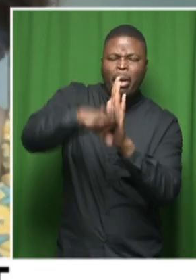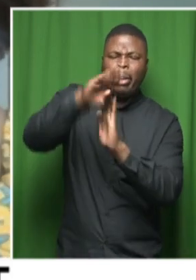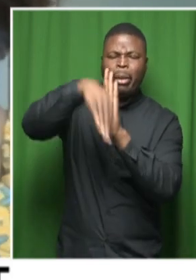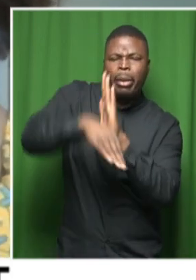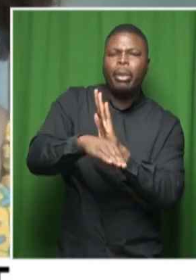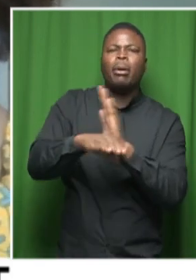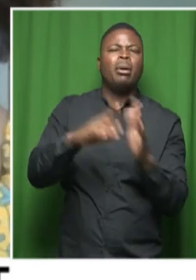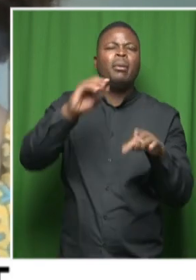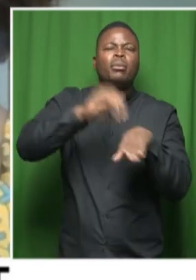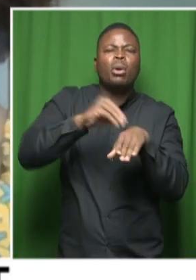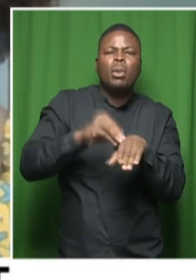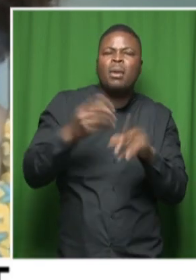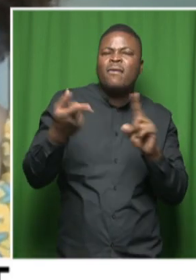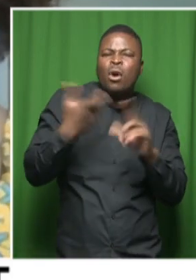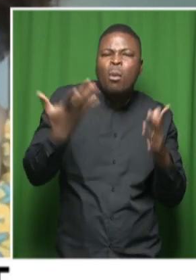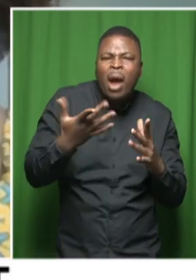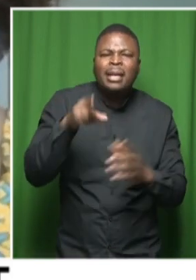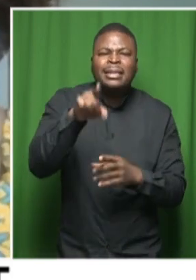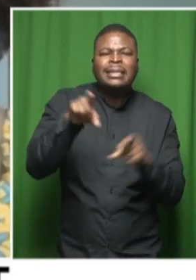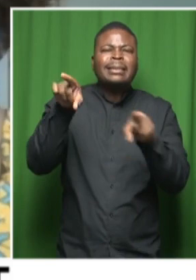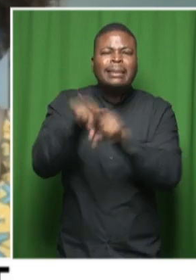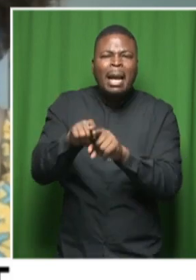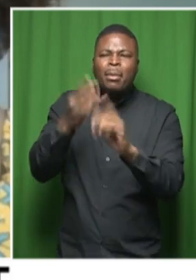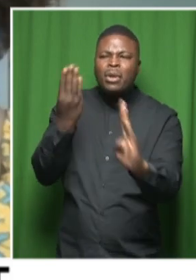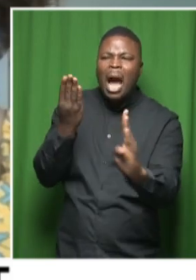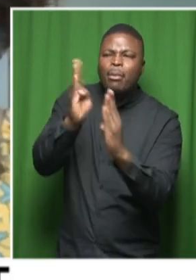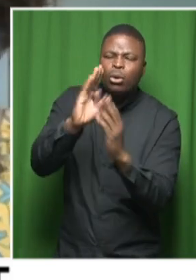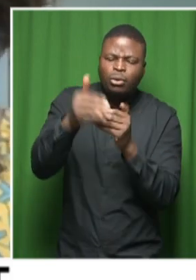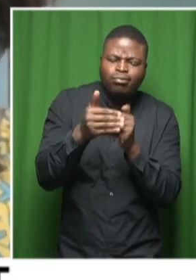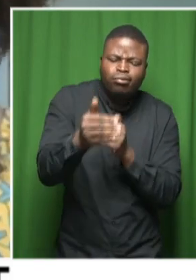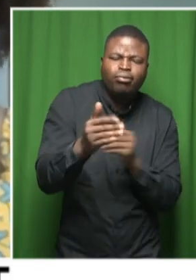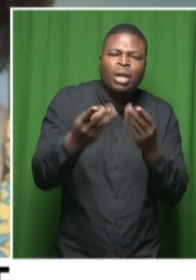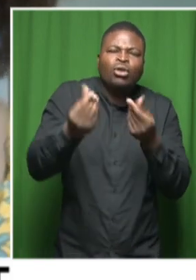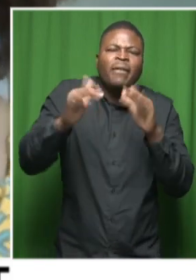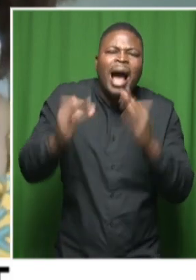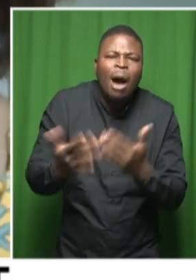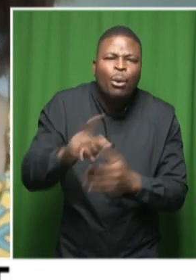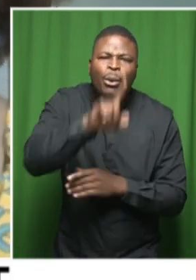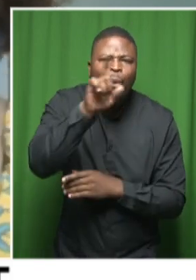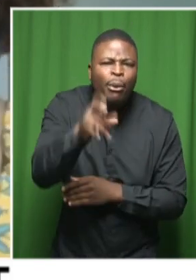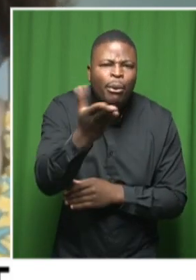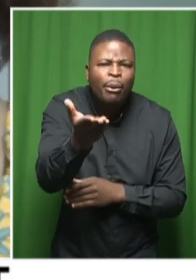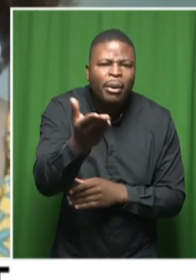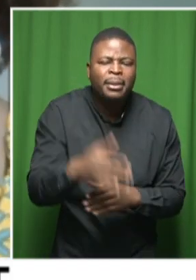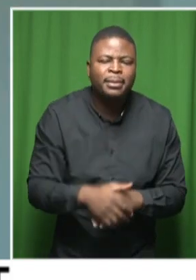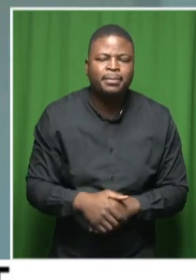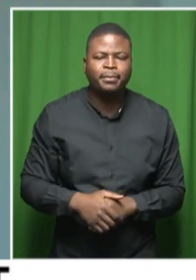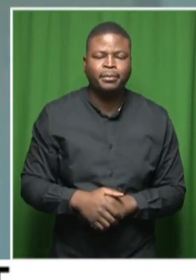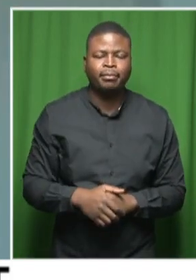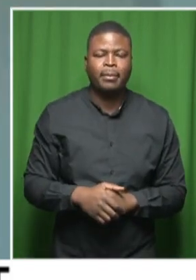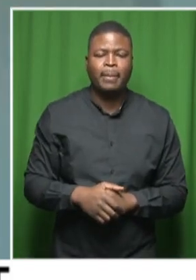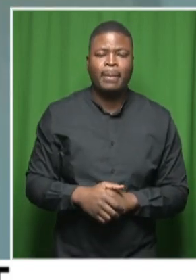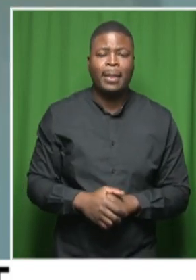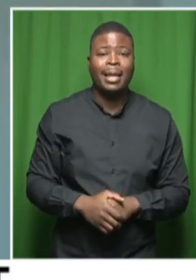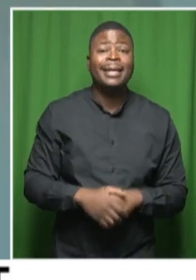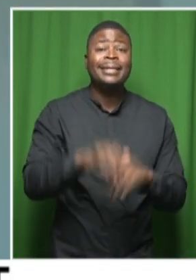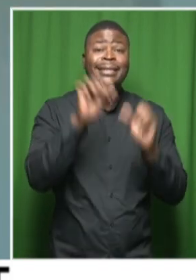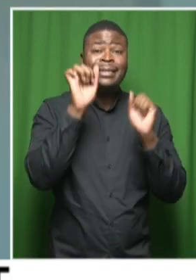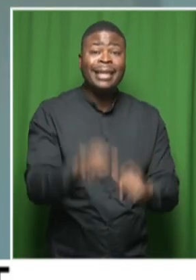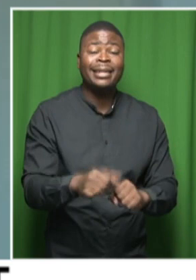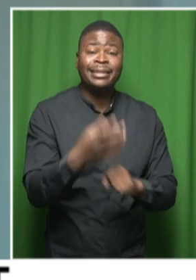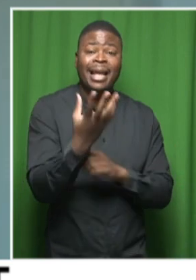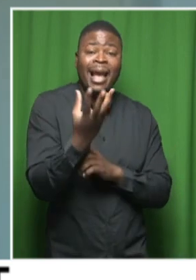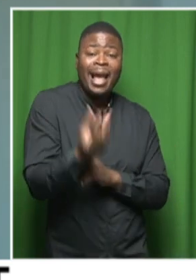the approach to adopt in order to try and curtail it? Yeah. So, all right. So there are several things that, in fact,